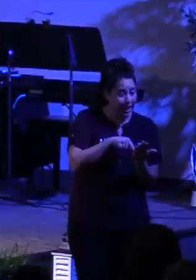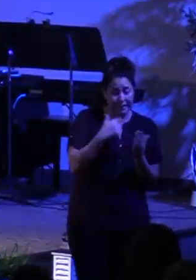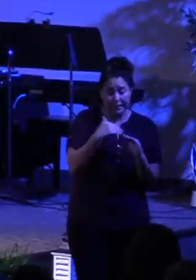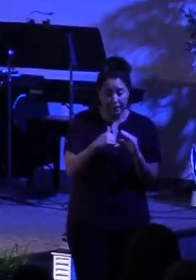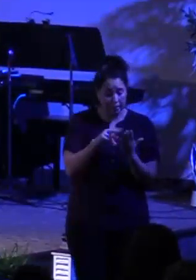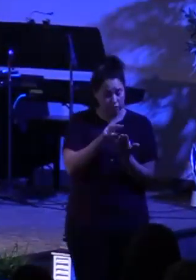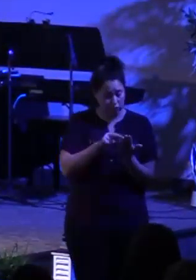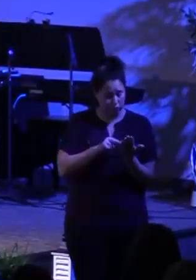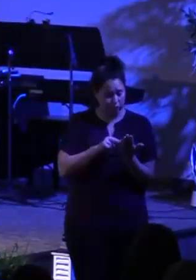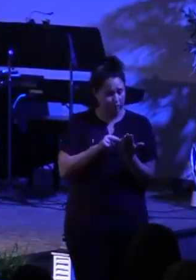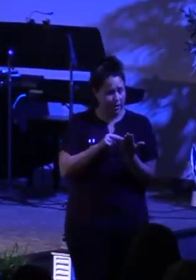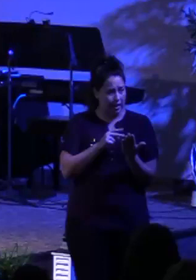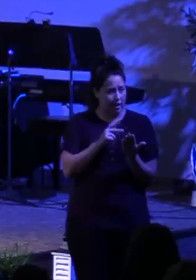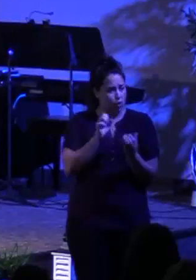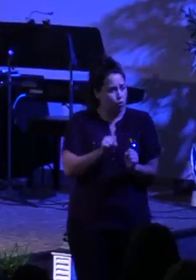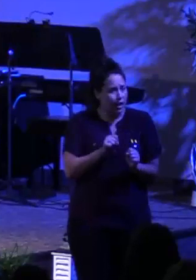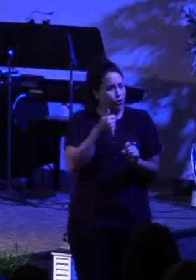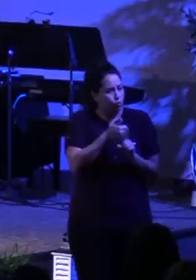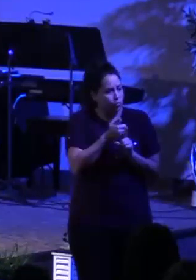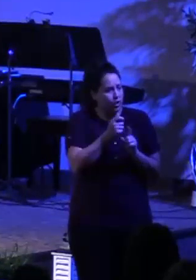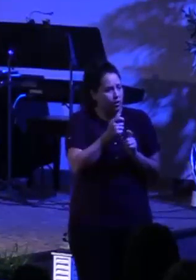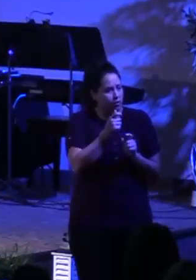email. We can misinterpret a question